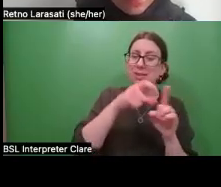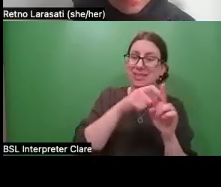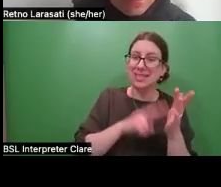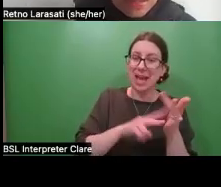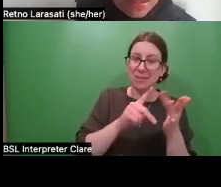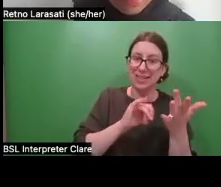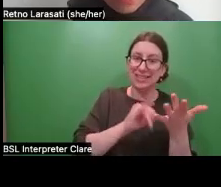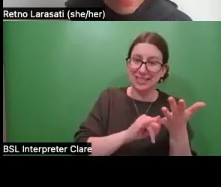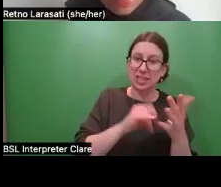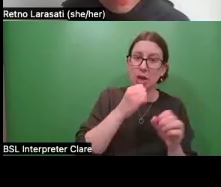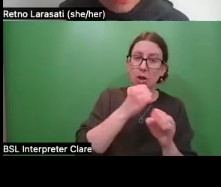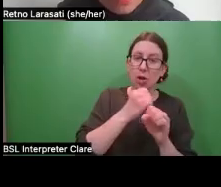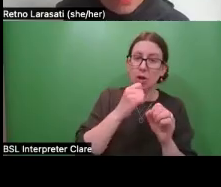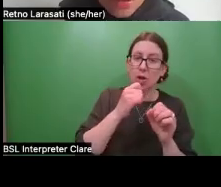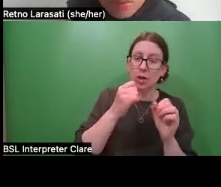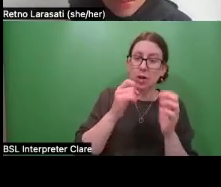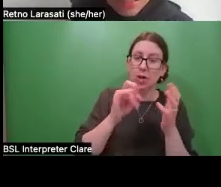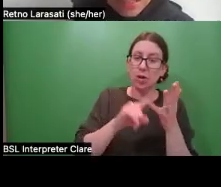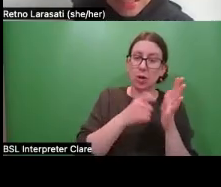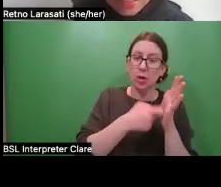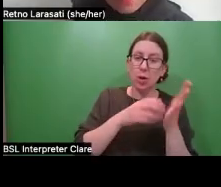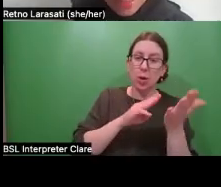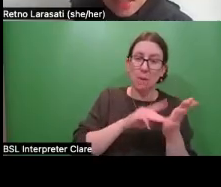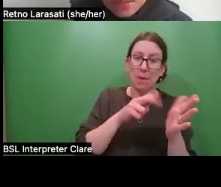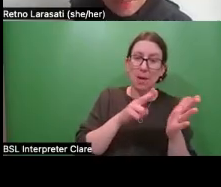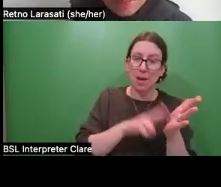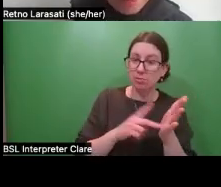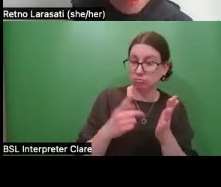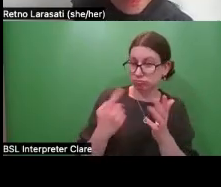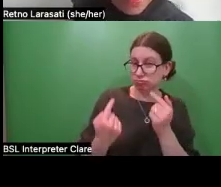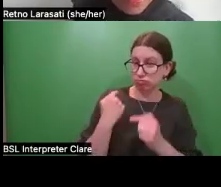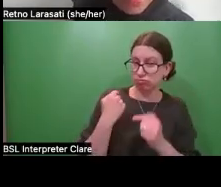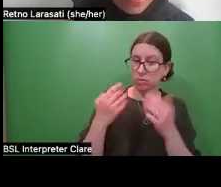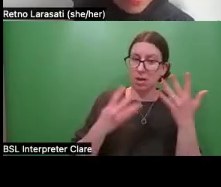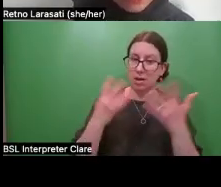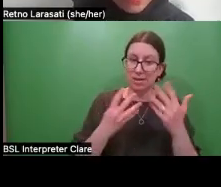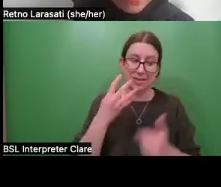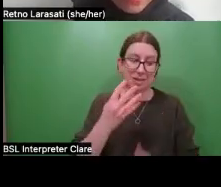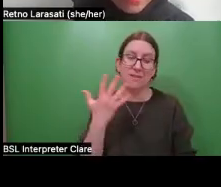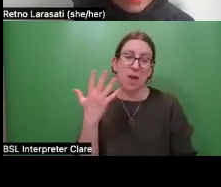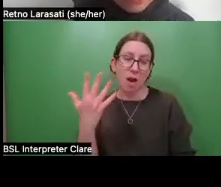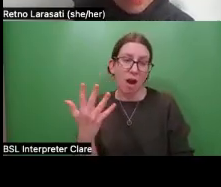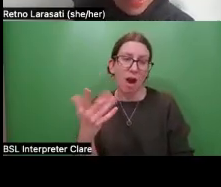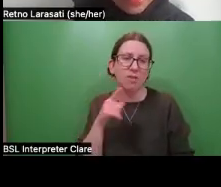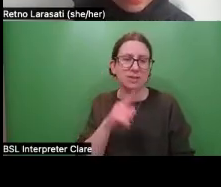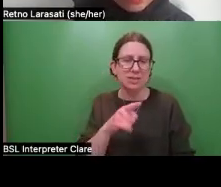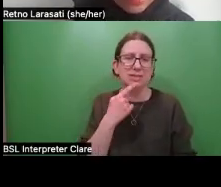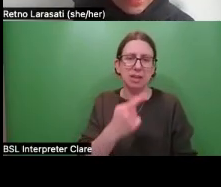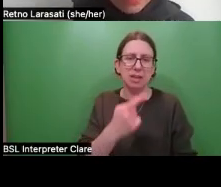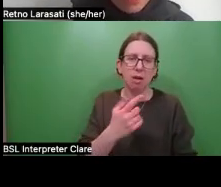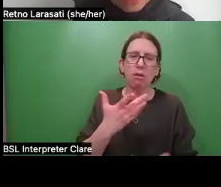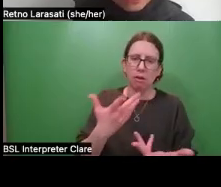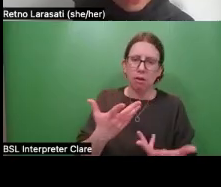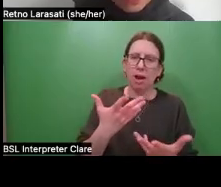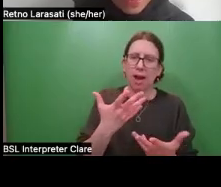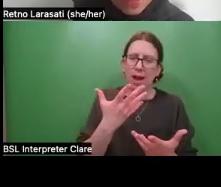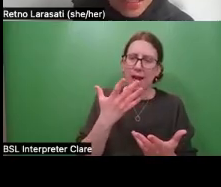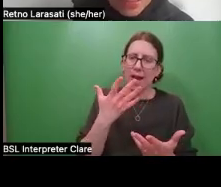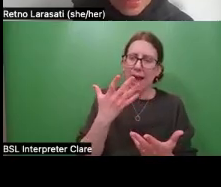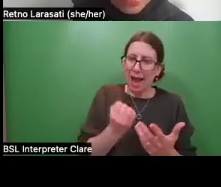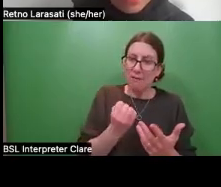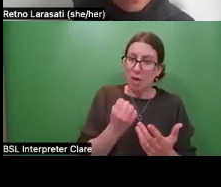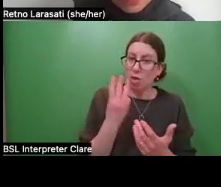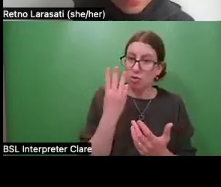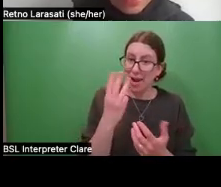that translates to human AI interaction. And they identified three key factors of